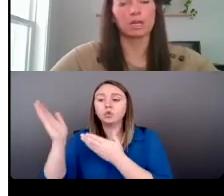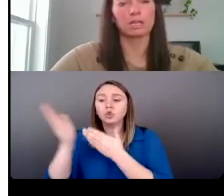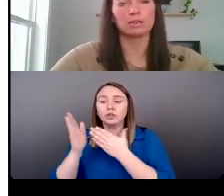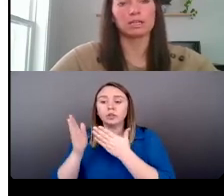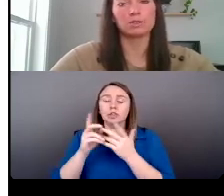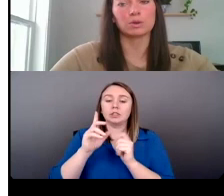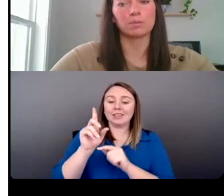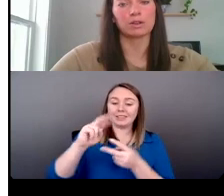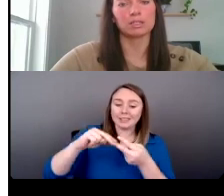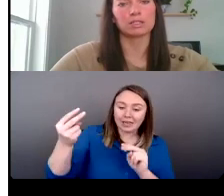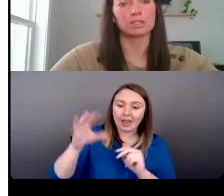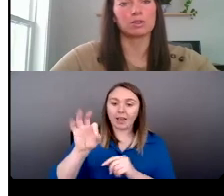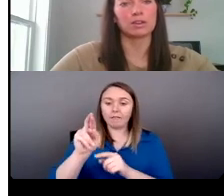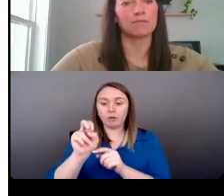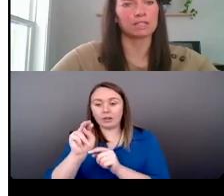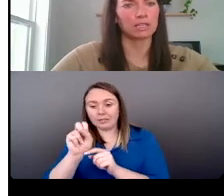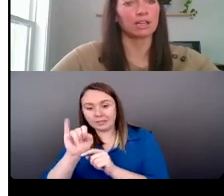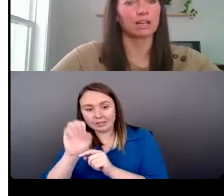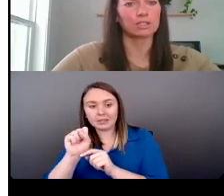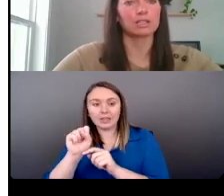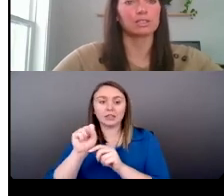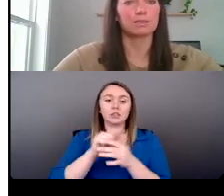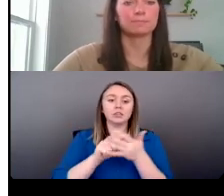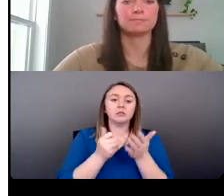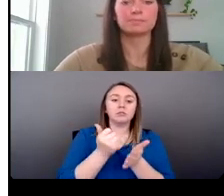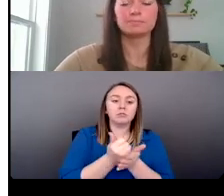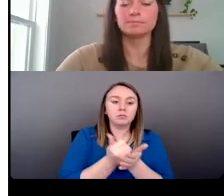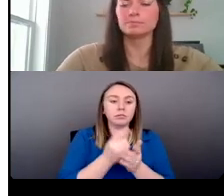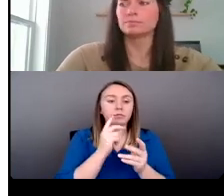forward any leads or comparisons to the investigating agencies.